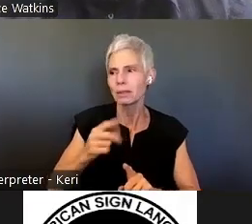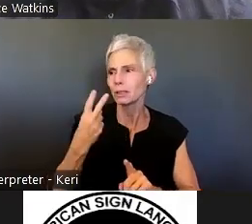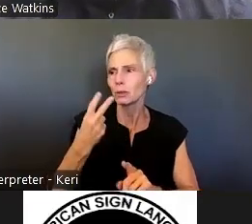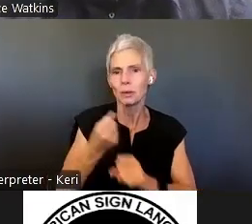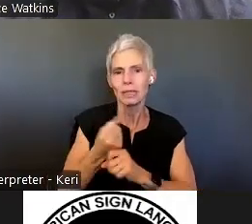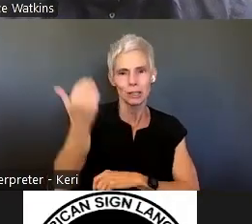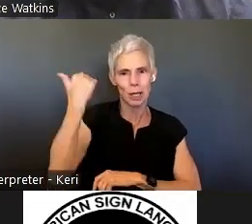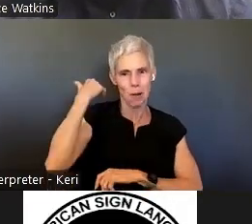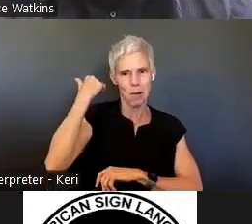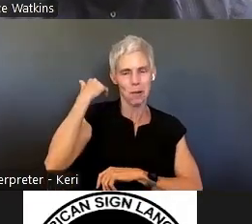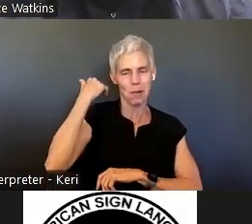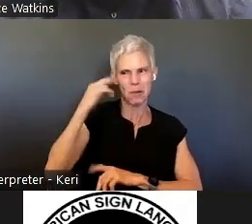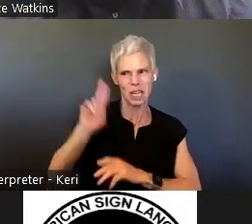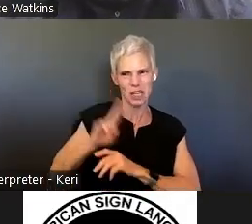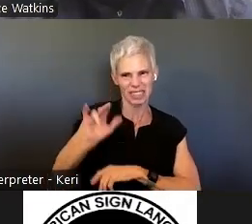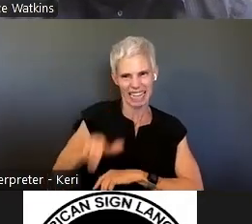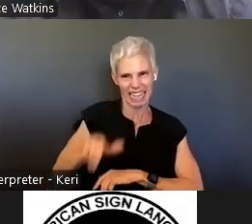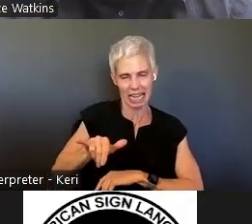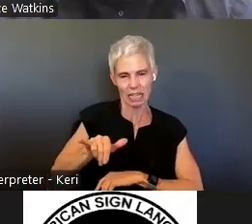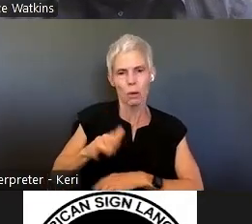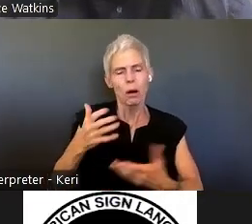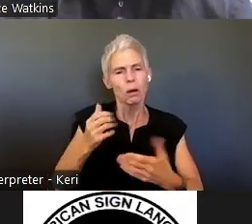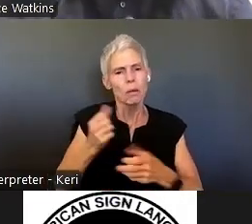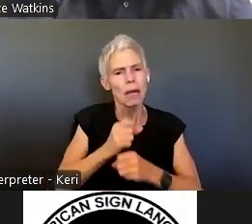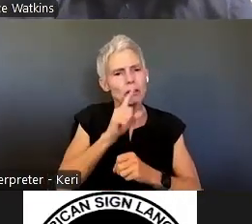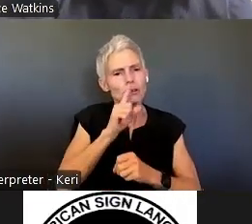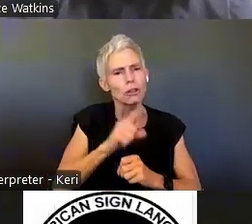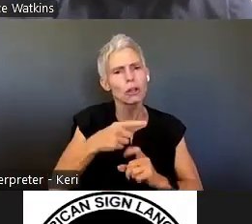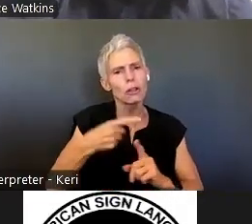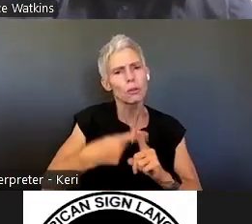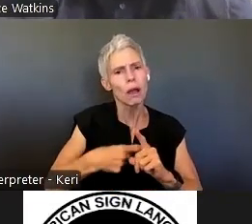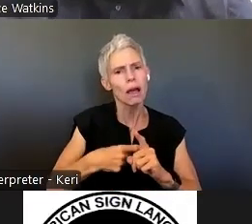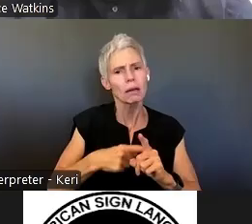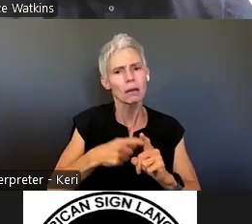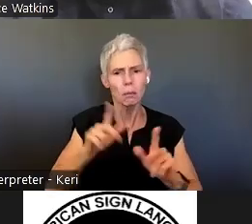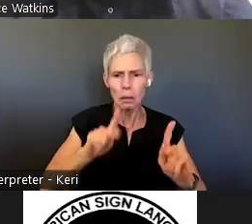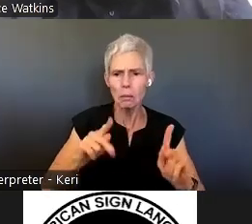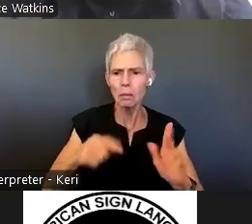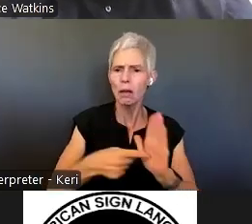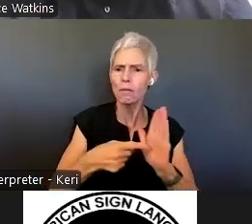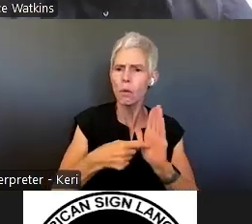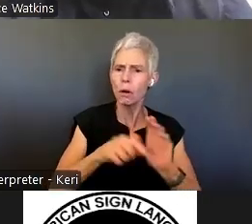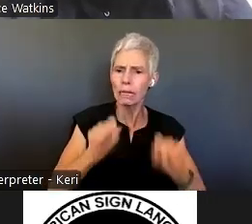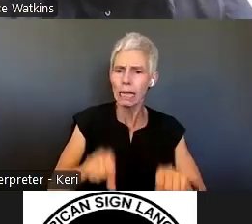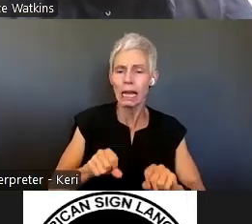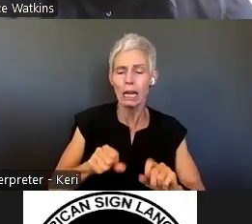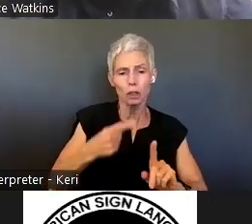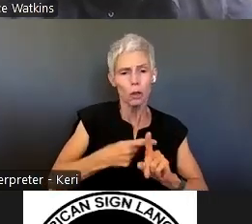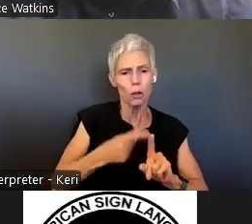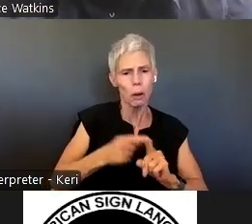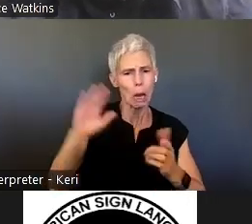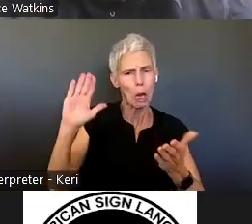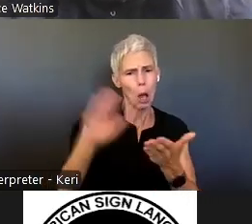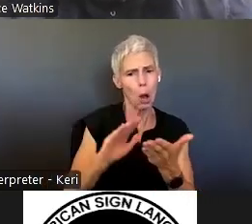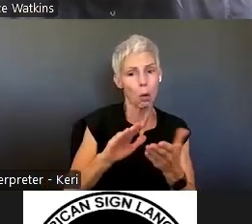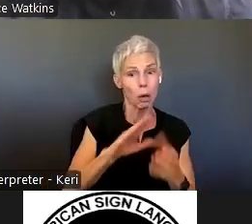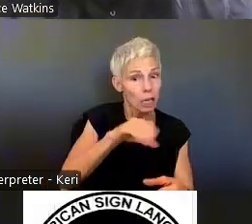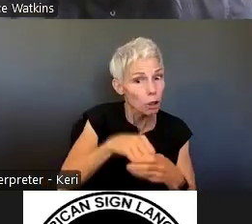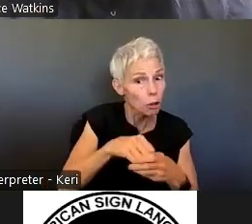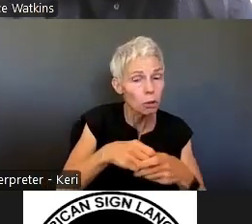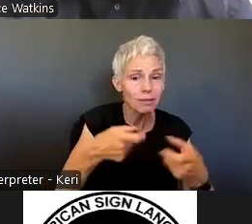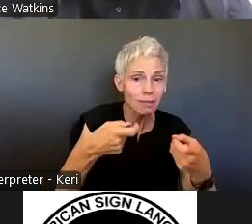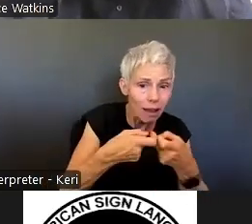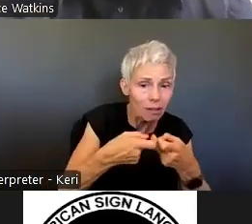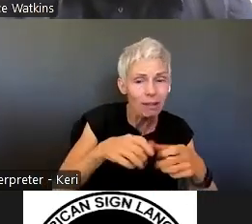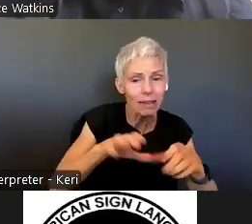affordable for individuals. So we set the rent low. That includes utilities.